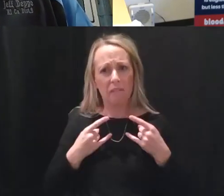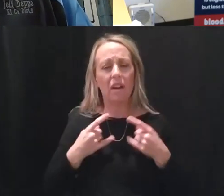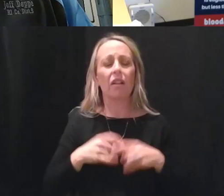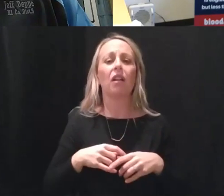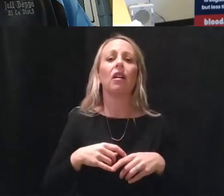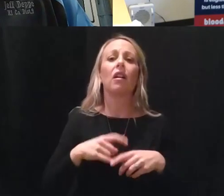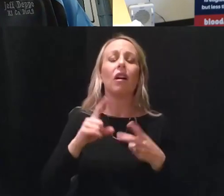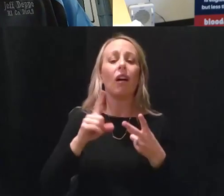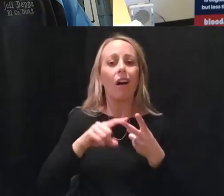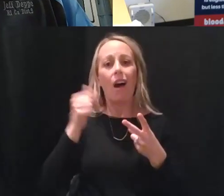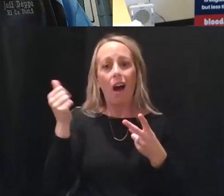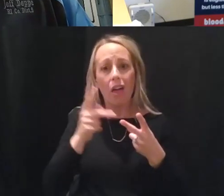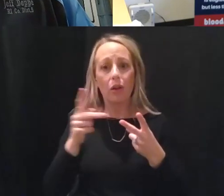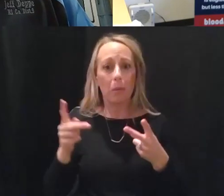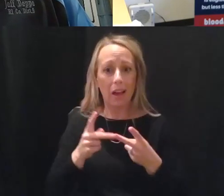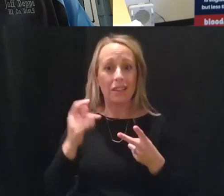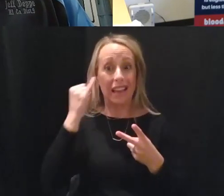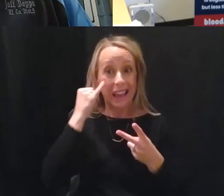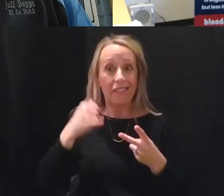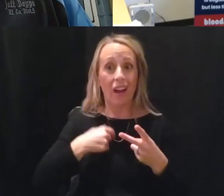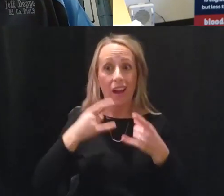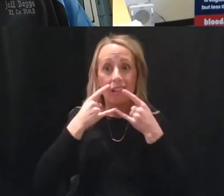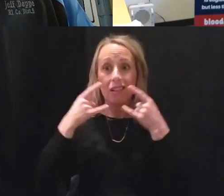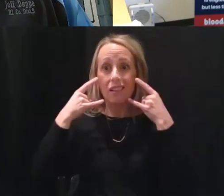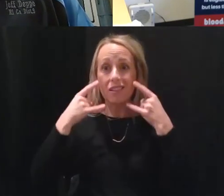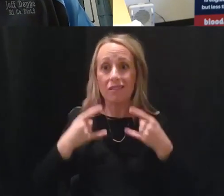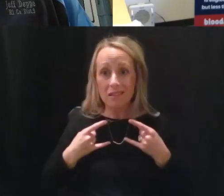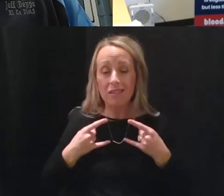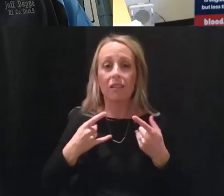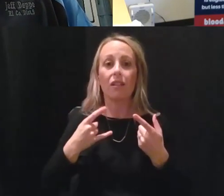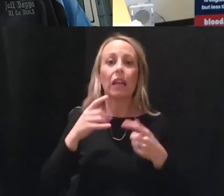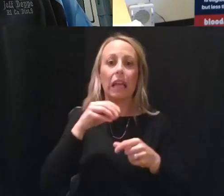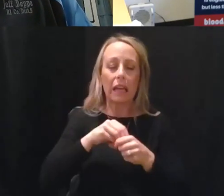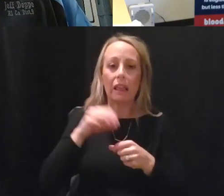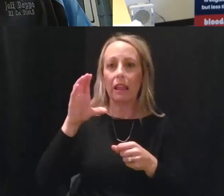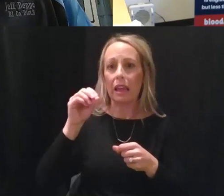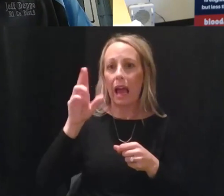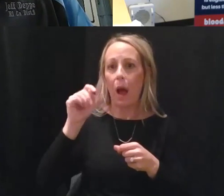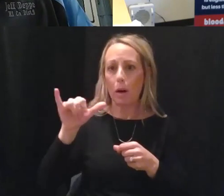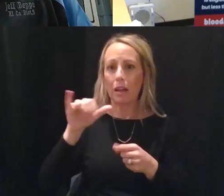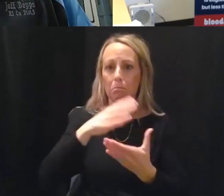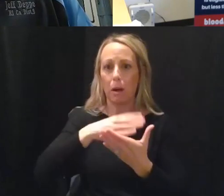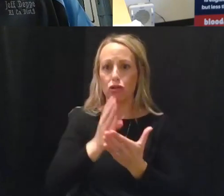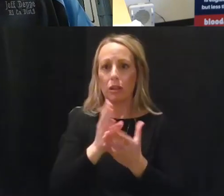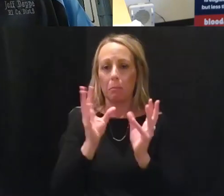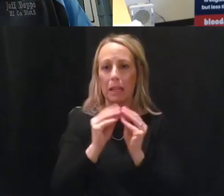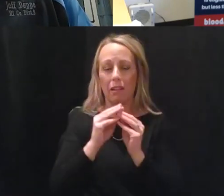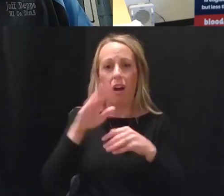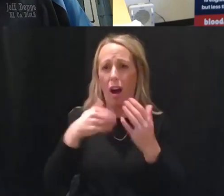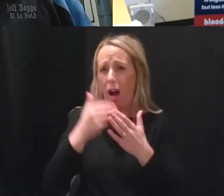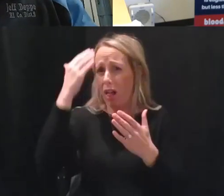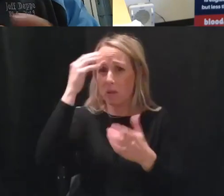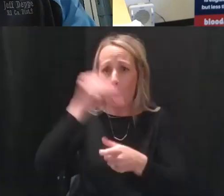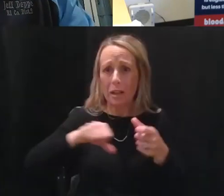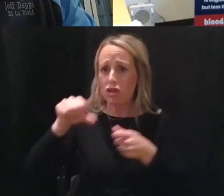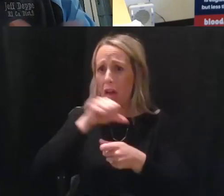take my mask off when I'd be out in public would be down at the county for our budget meeting. We would take our mask off because we all know each other. We'd be 6